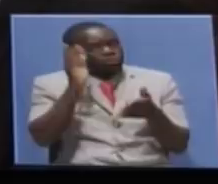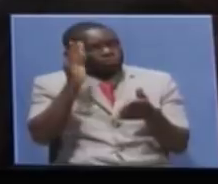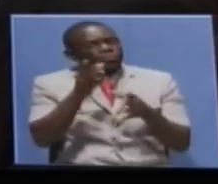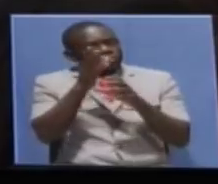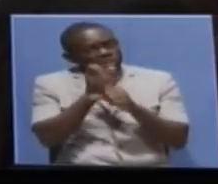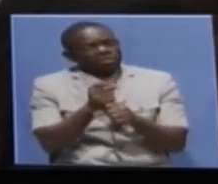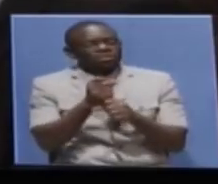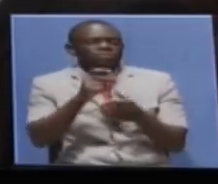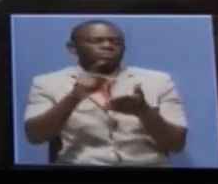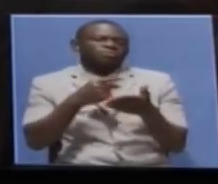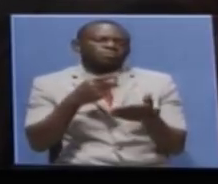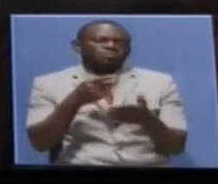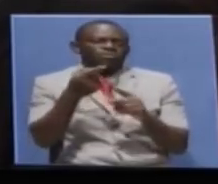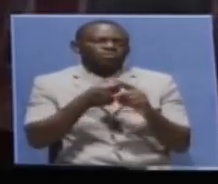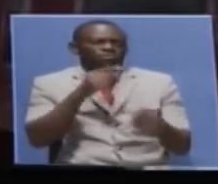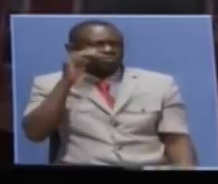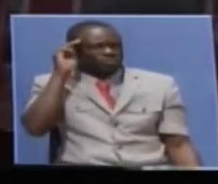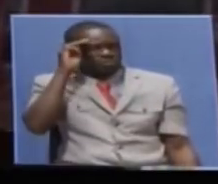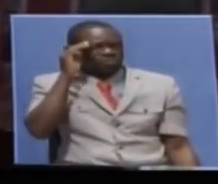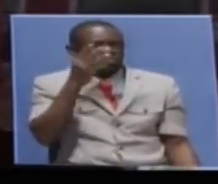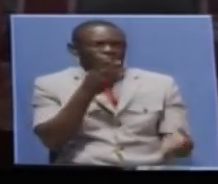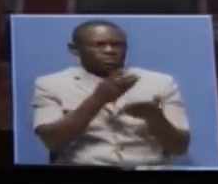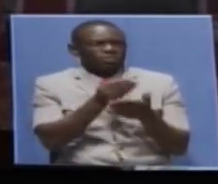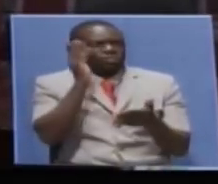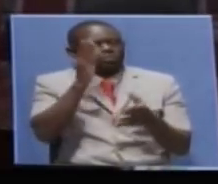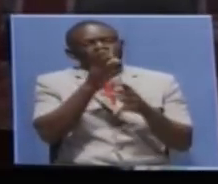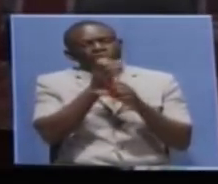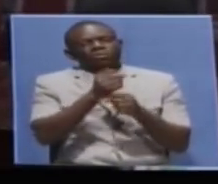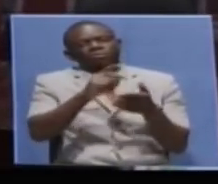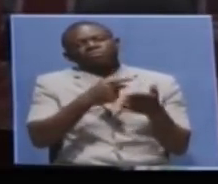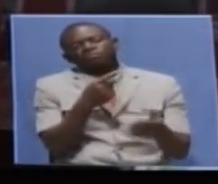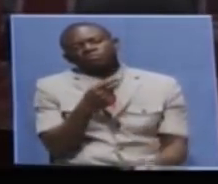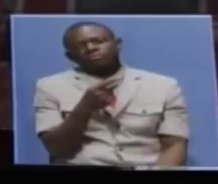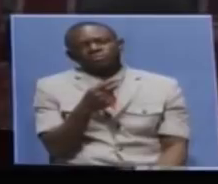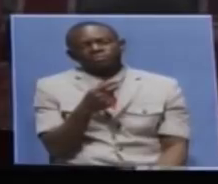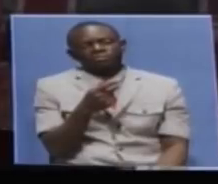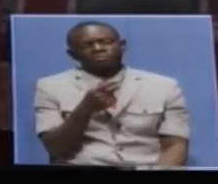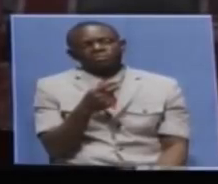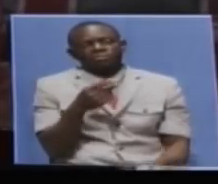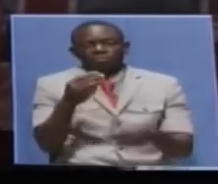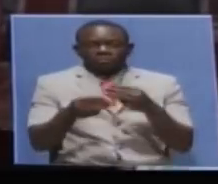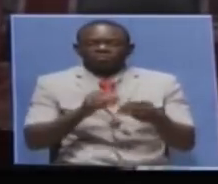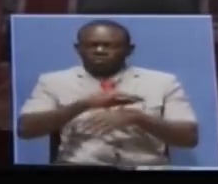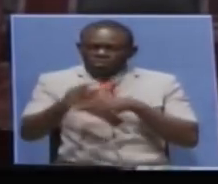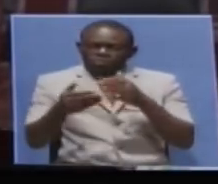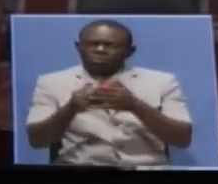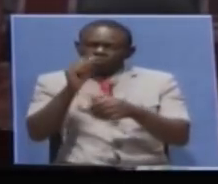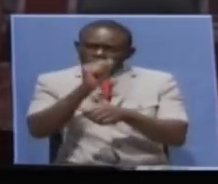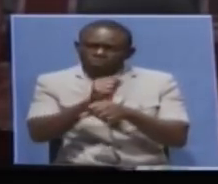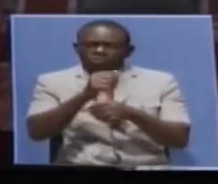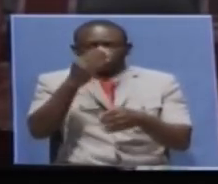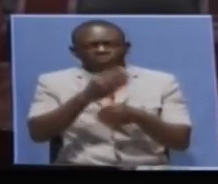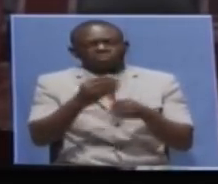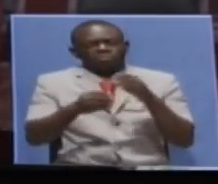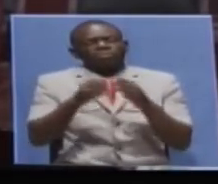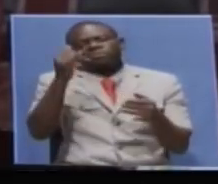from the Ministry of Finance. Then we pay to finish the remainder of the work so that by the end of this year, the